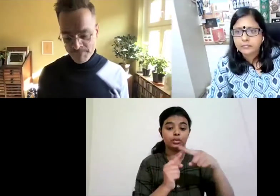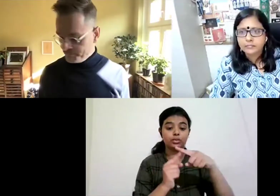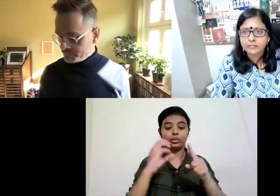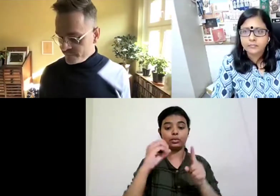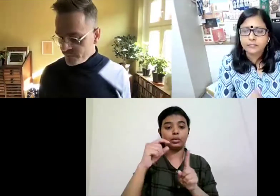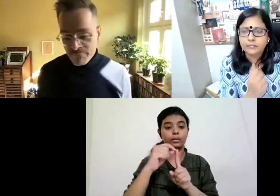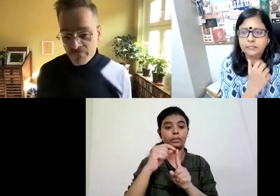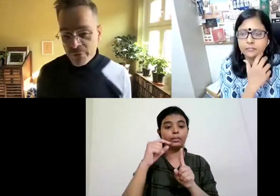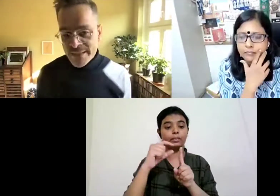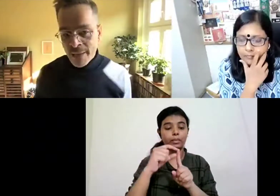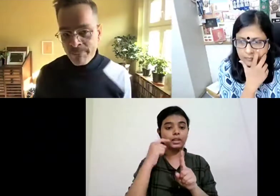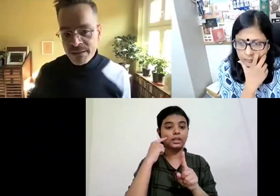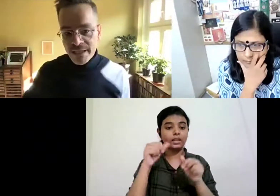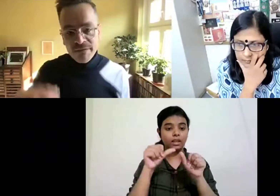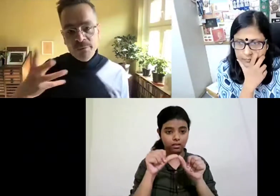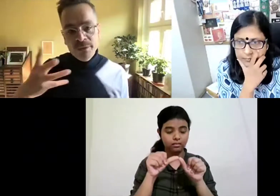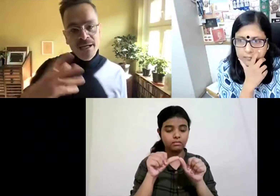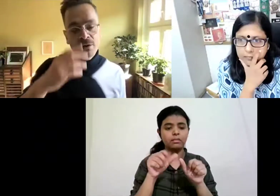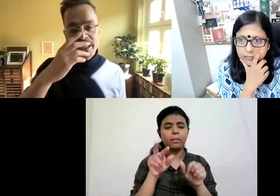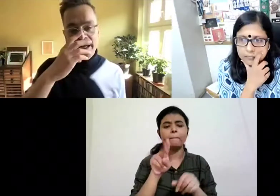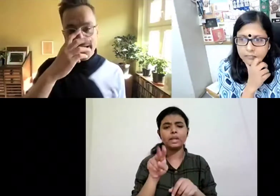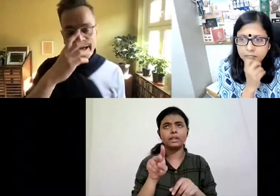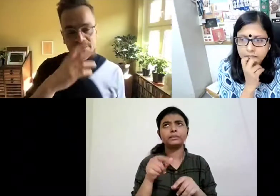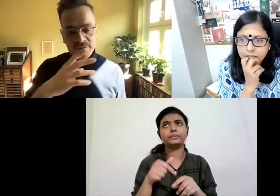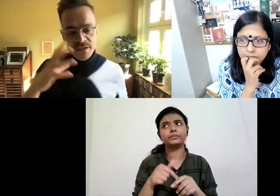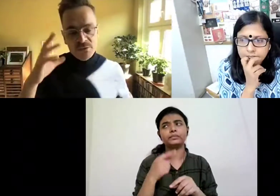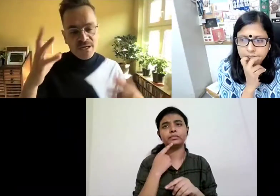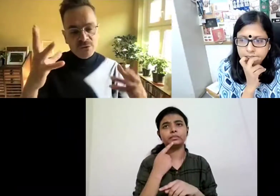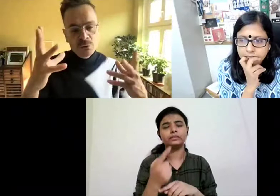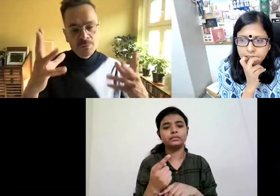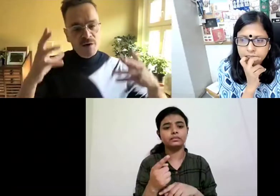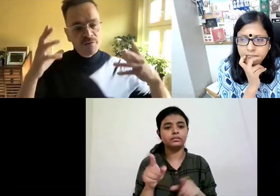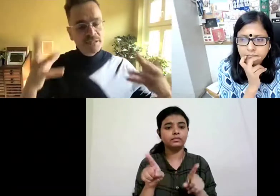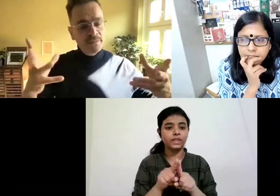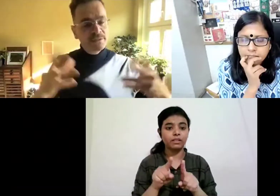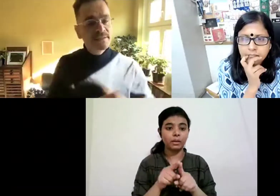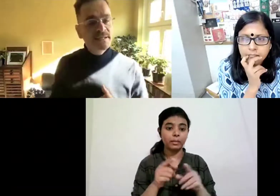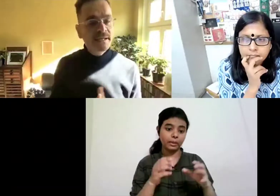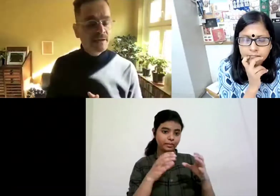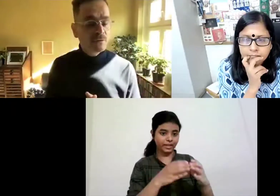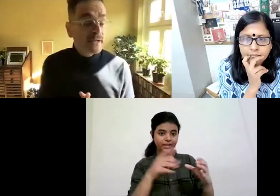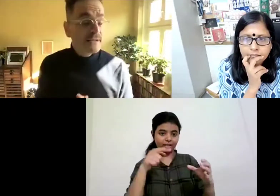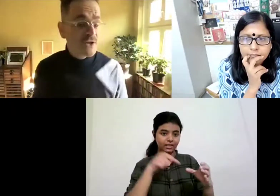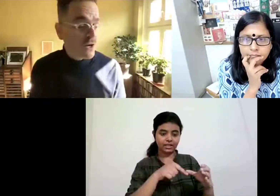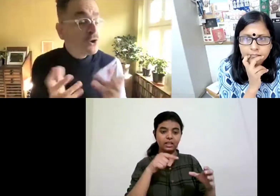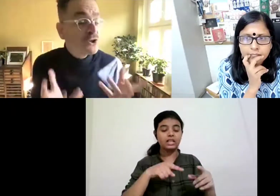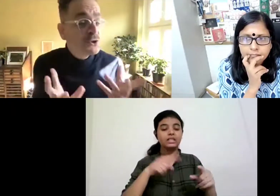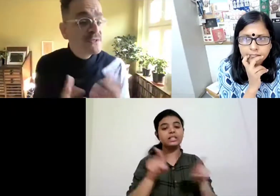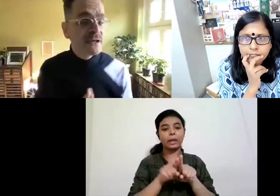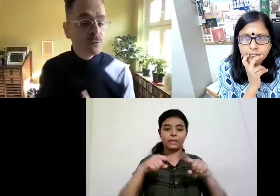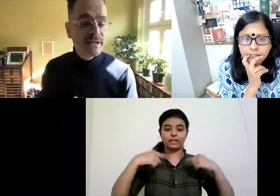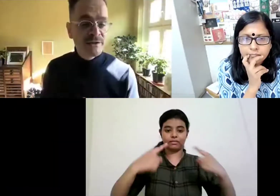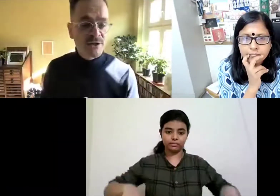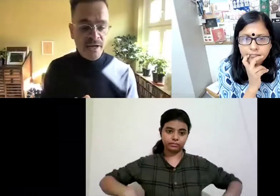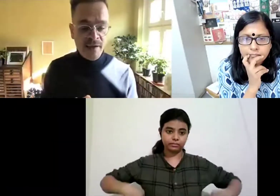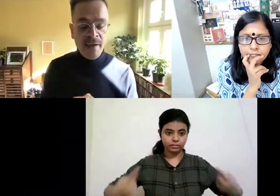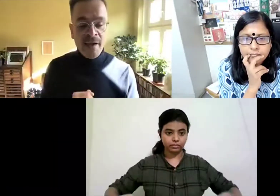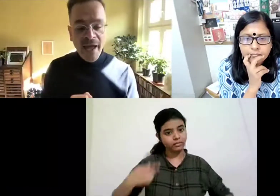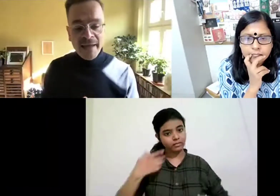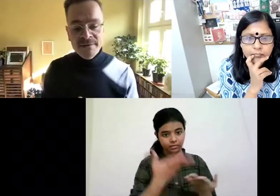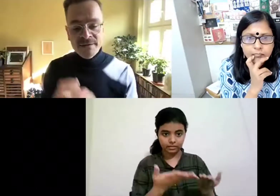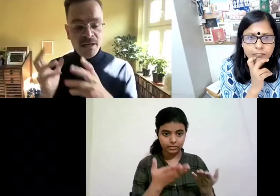because, for example, if we are looking at the user group of people sitting in a wheelchair or using a